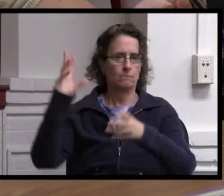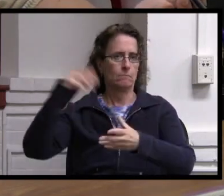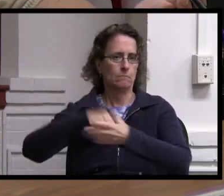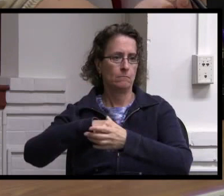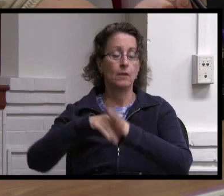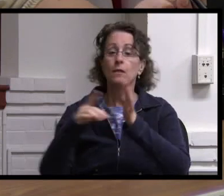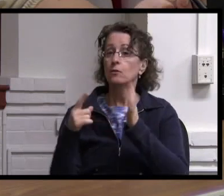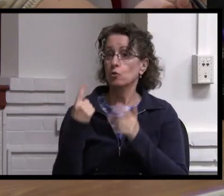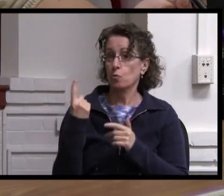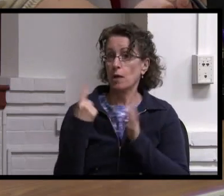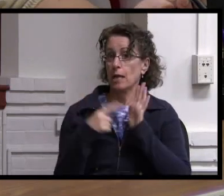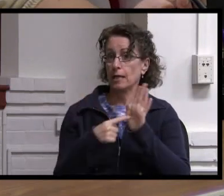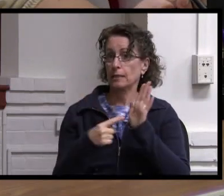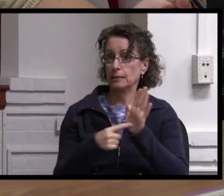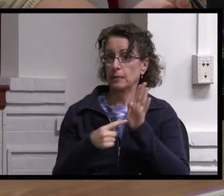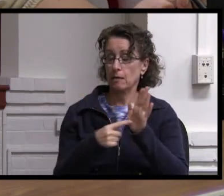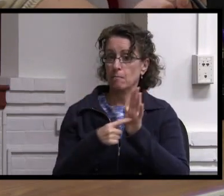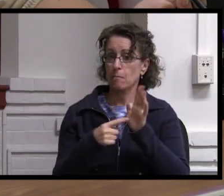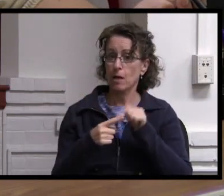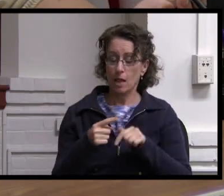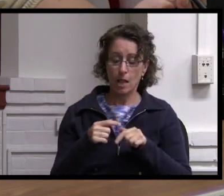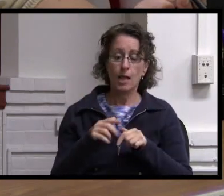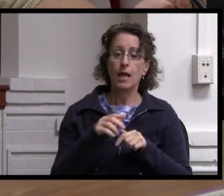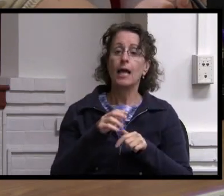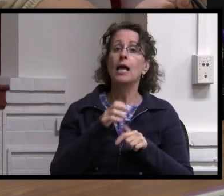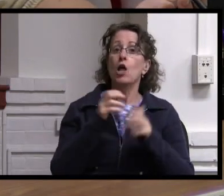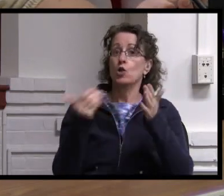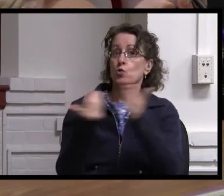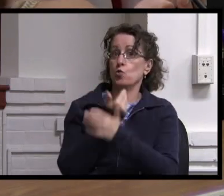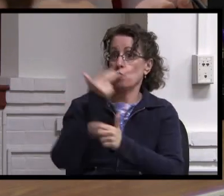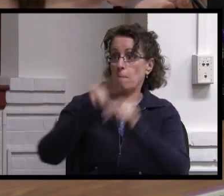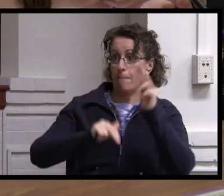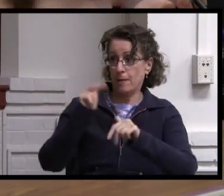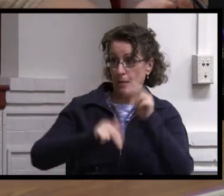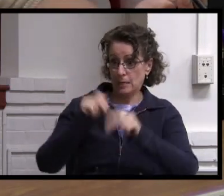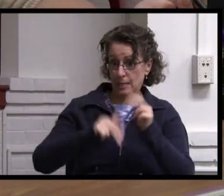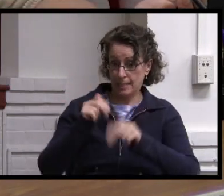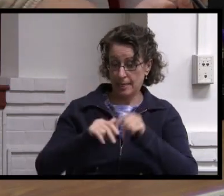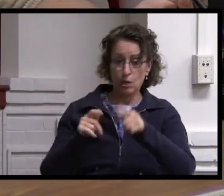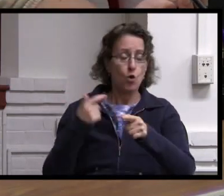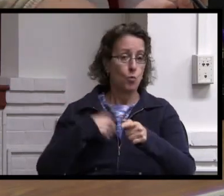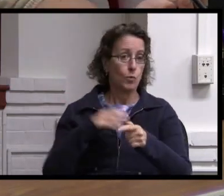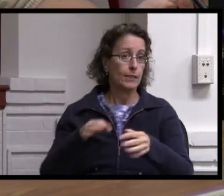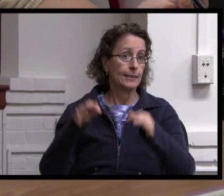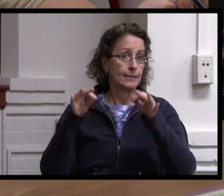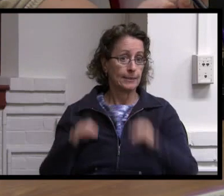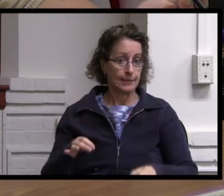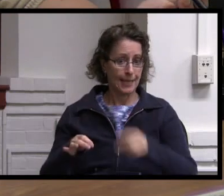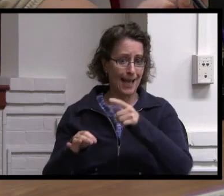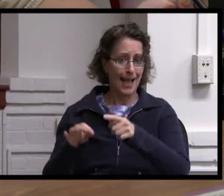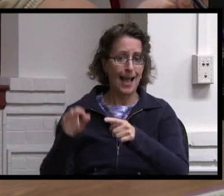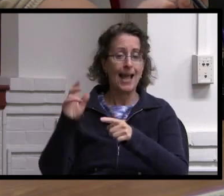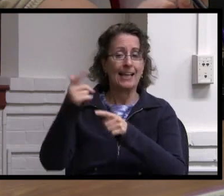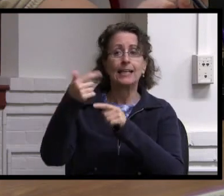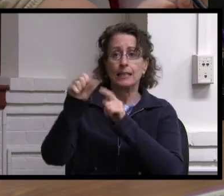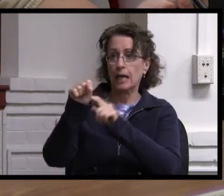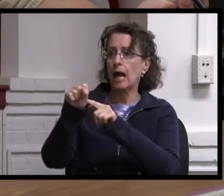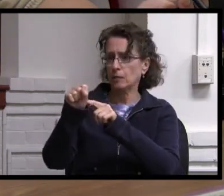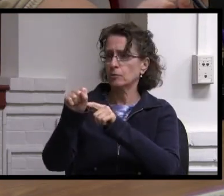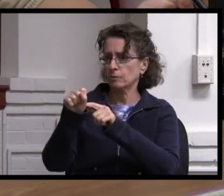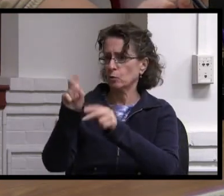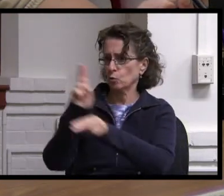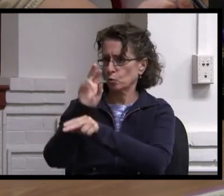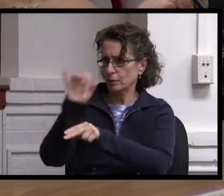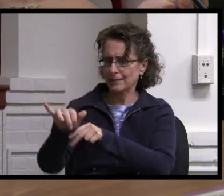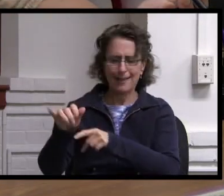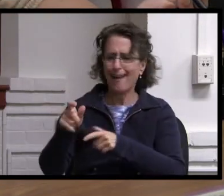decided to use gas instead of heat pumps in the new facility, and whether we would consider a policy of posting